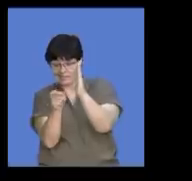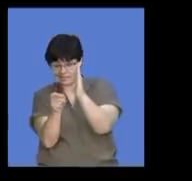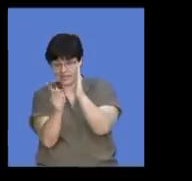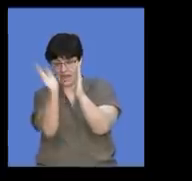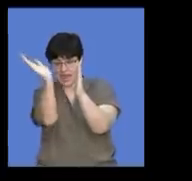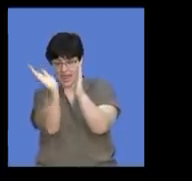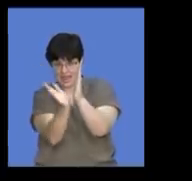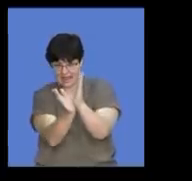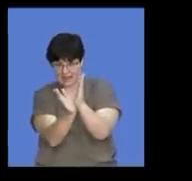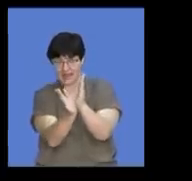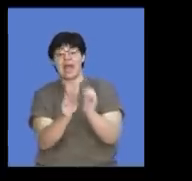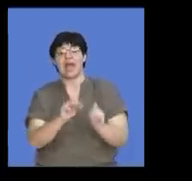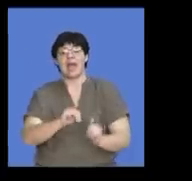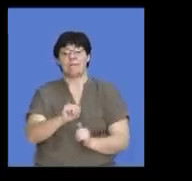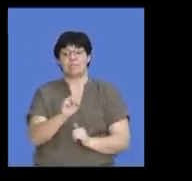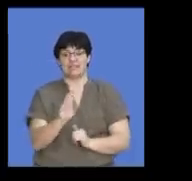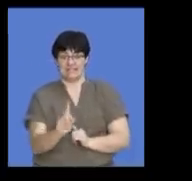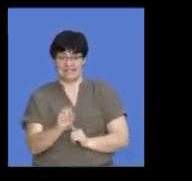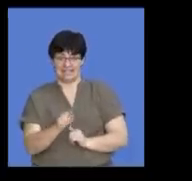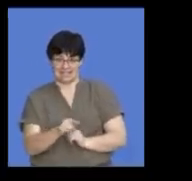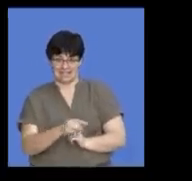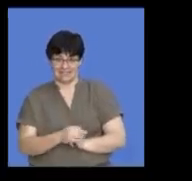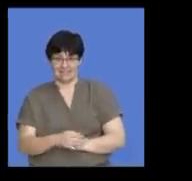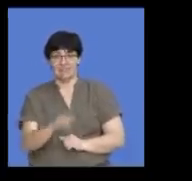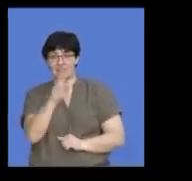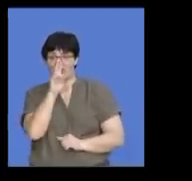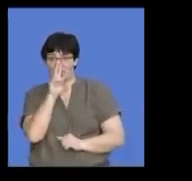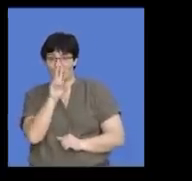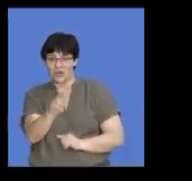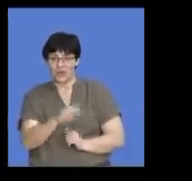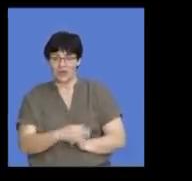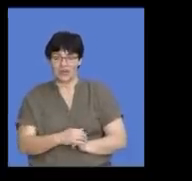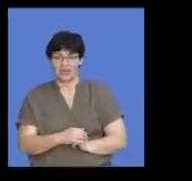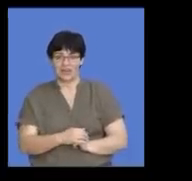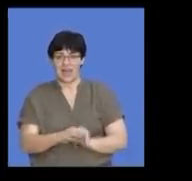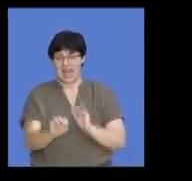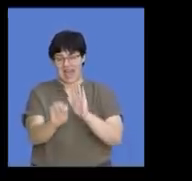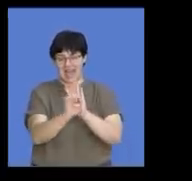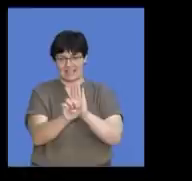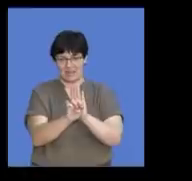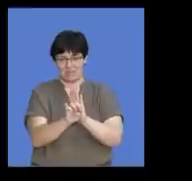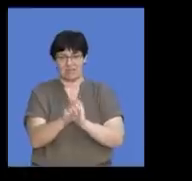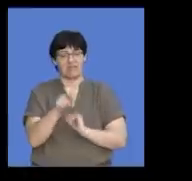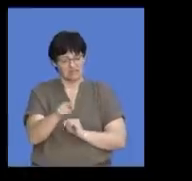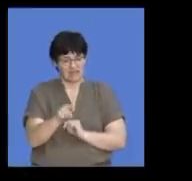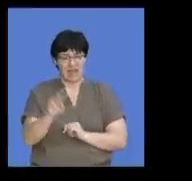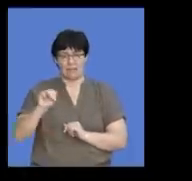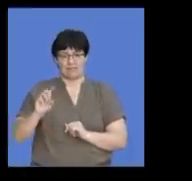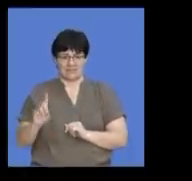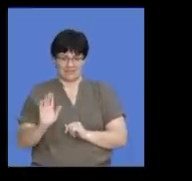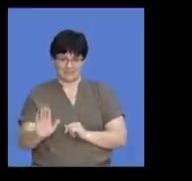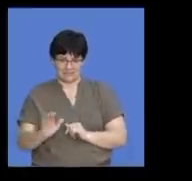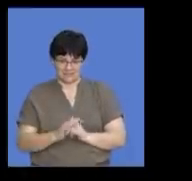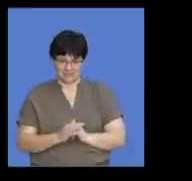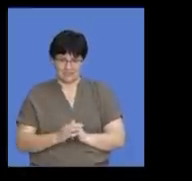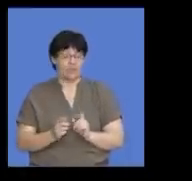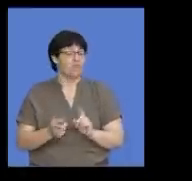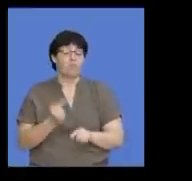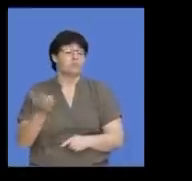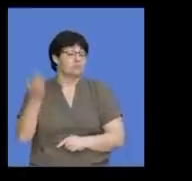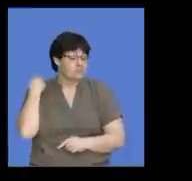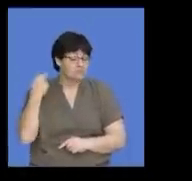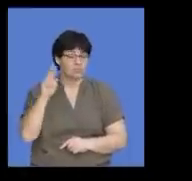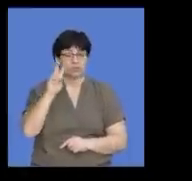call the magnetic declination. Let's look at an example of magnetic declination from